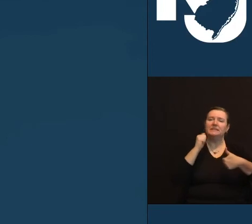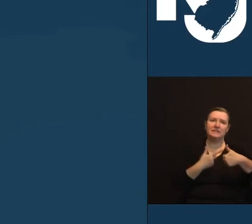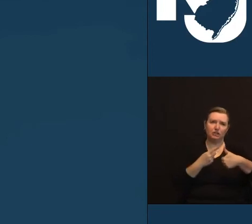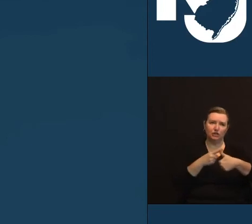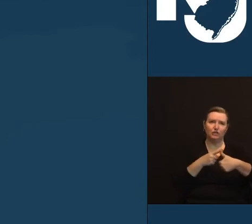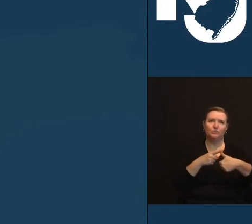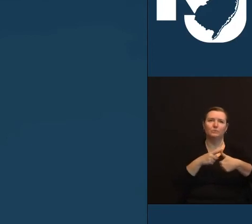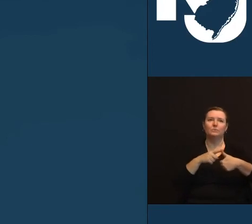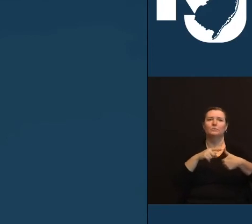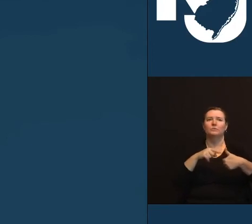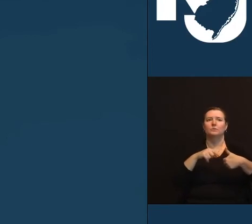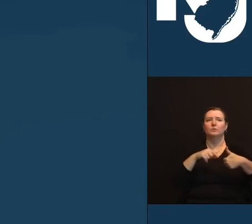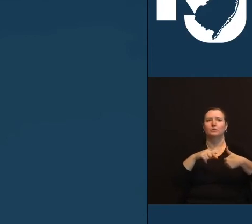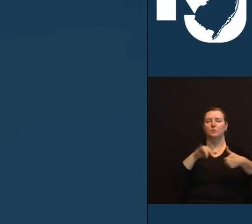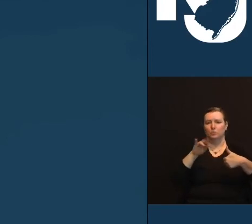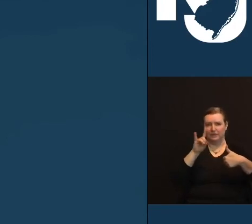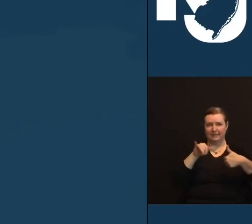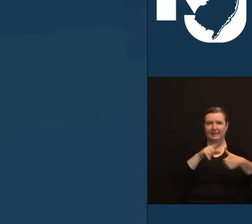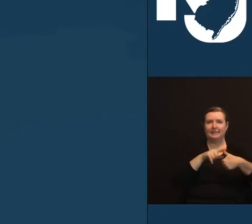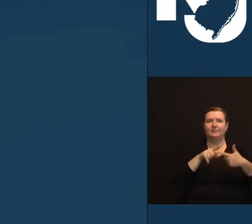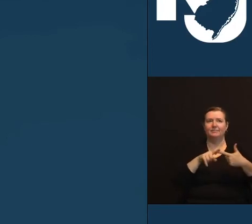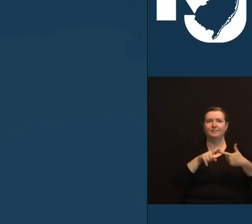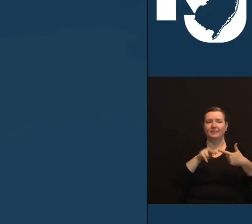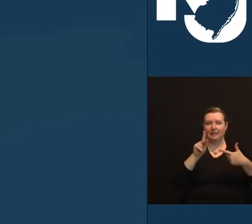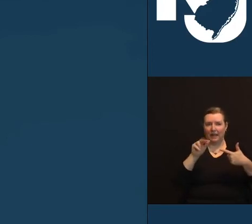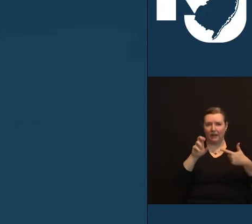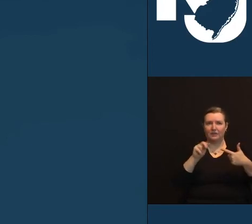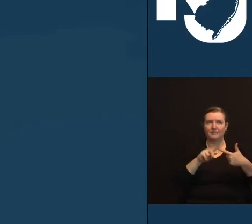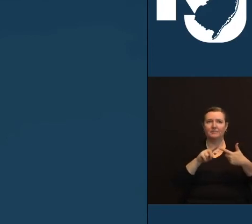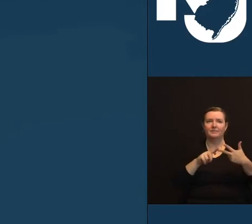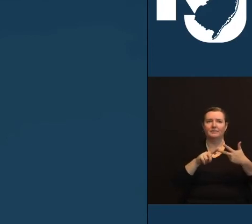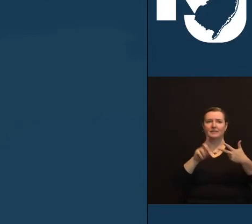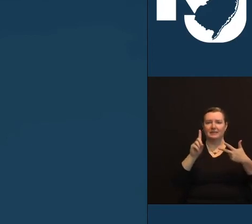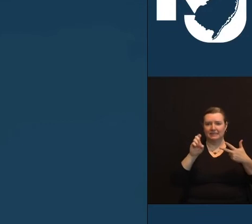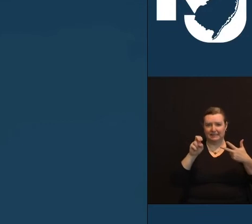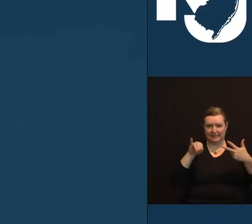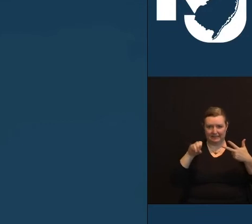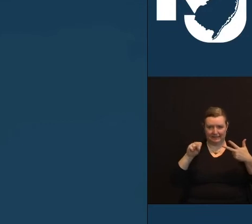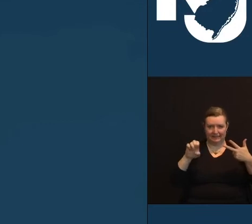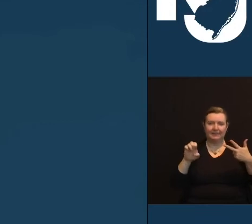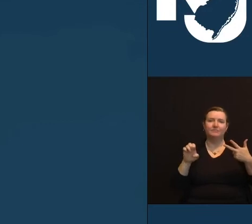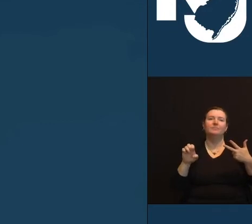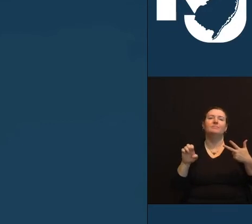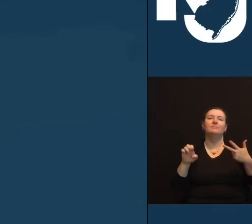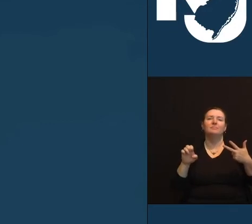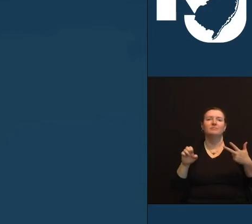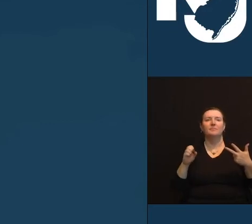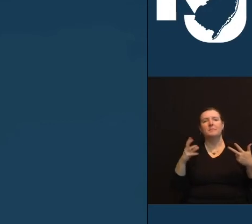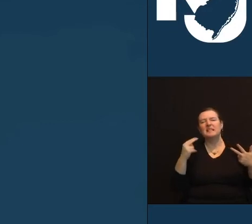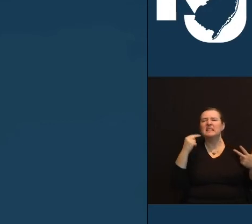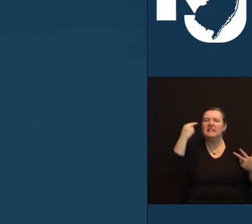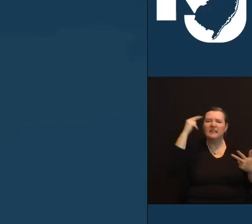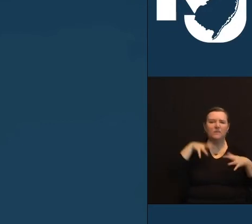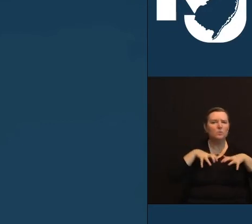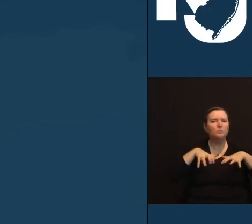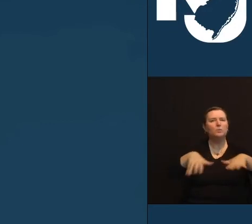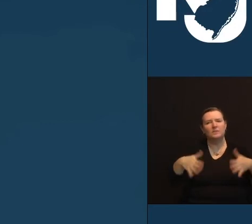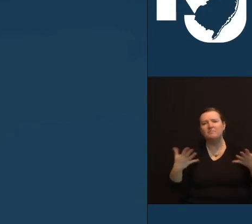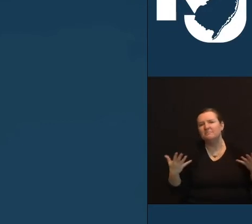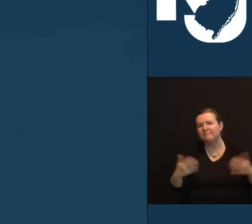and Denise, and I had the great honor of speaking with Denise on Monday, and their families, including those beloved nieces and nephews to whom she was the fun